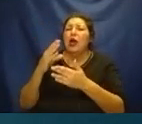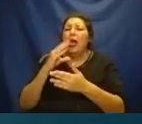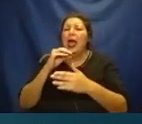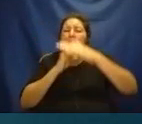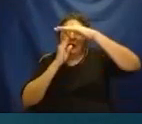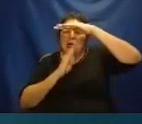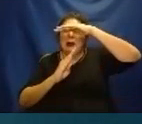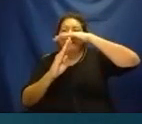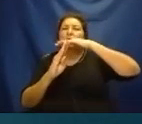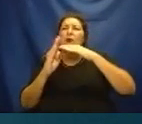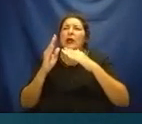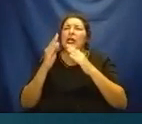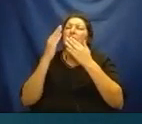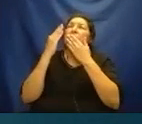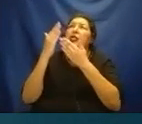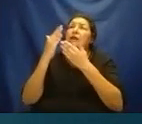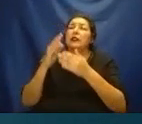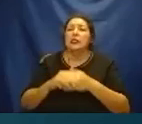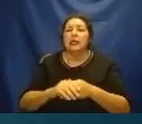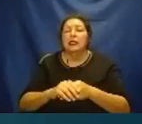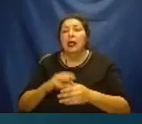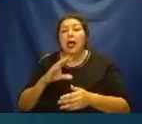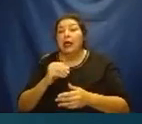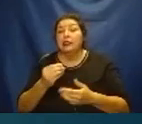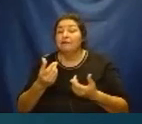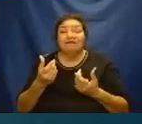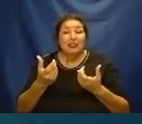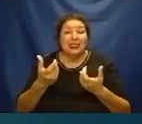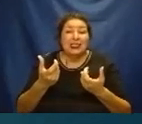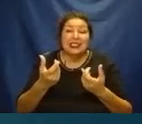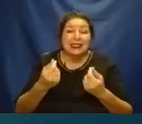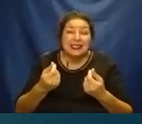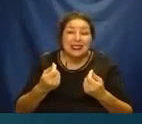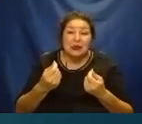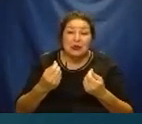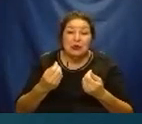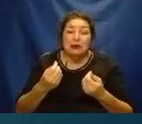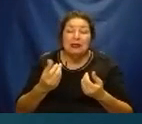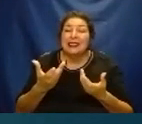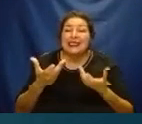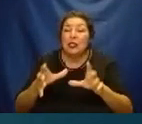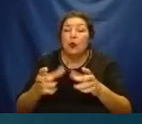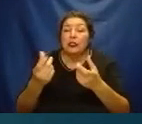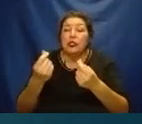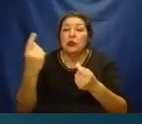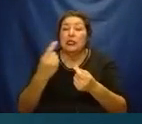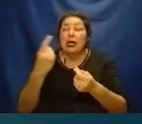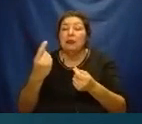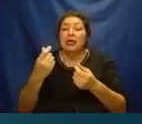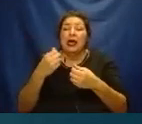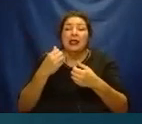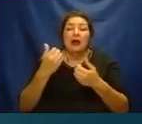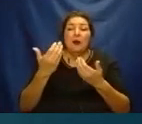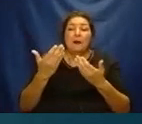her thankfulness, and she doesn't want to do anything that might incur the wrath of either